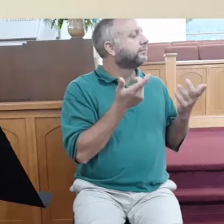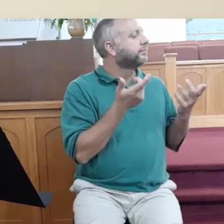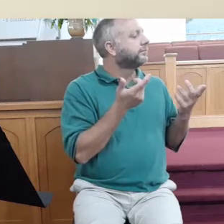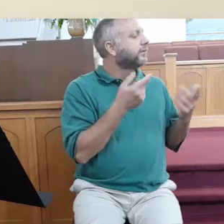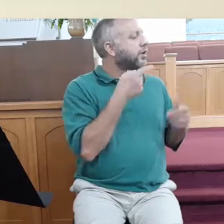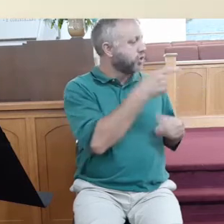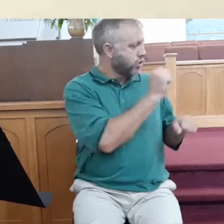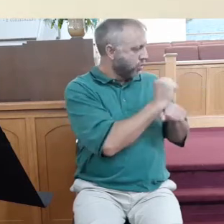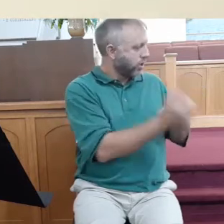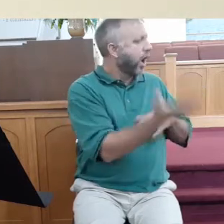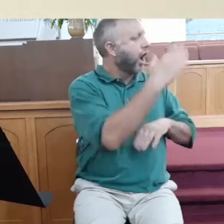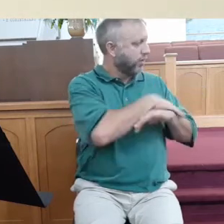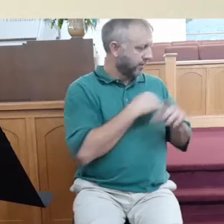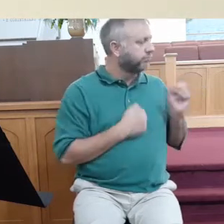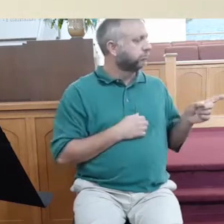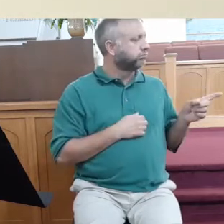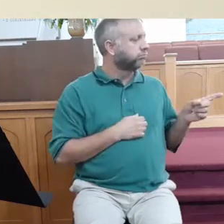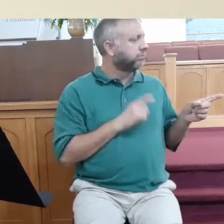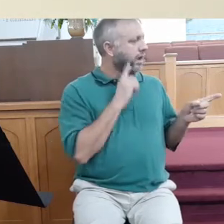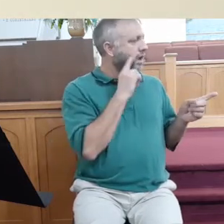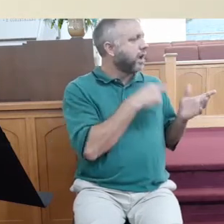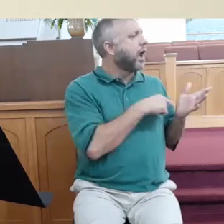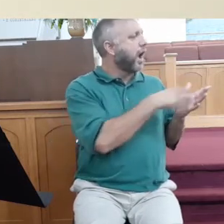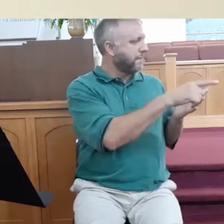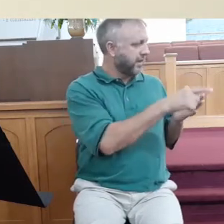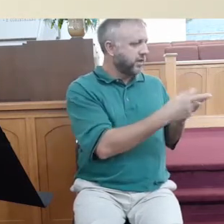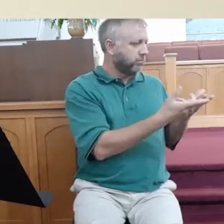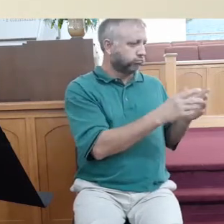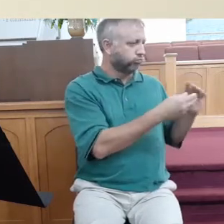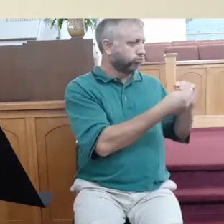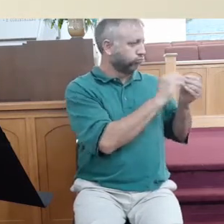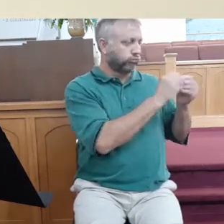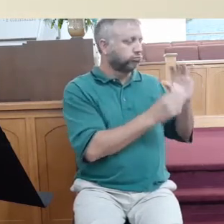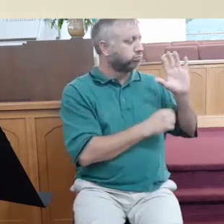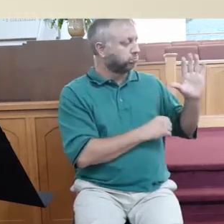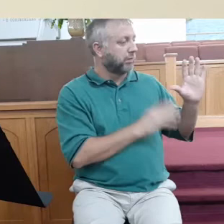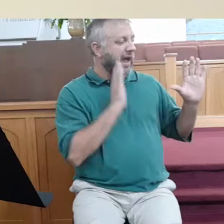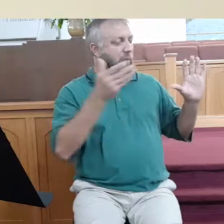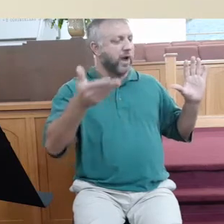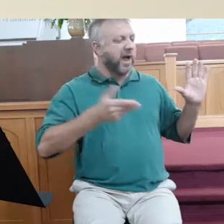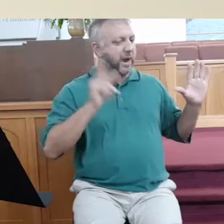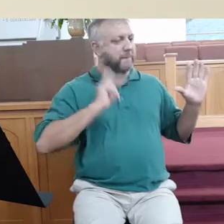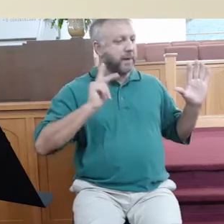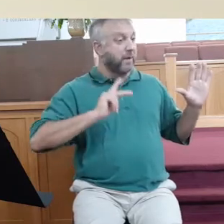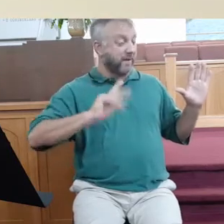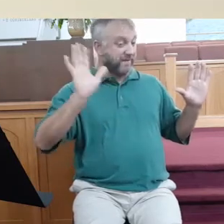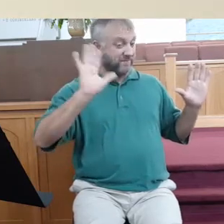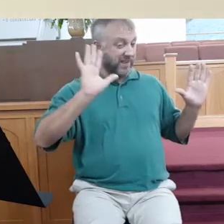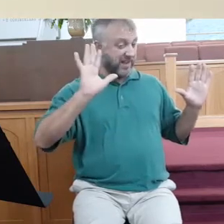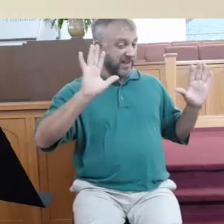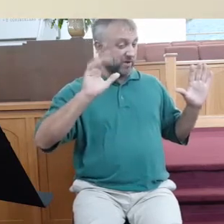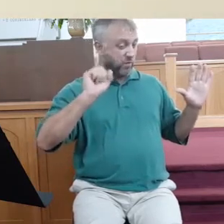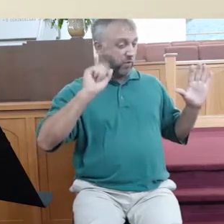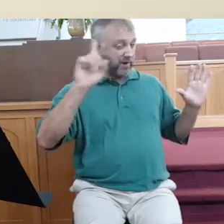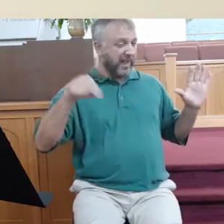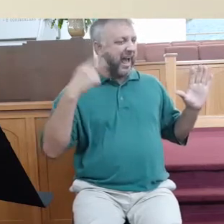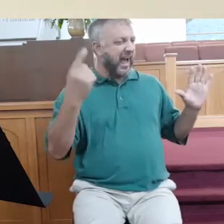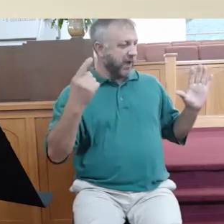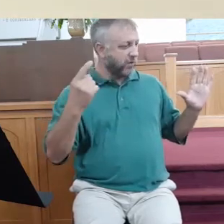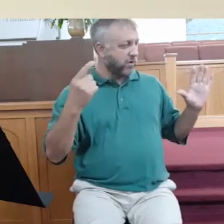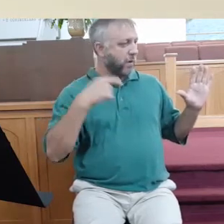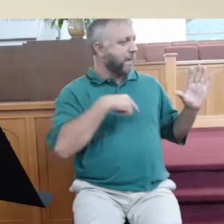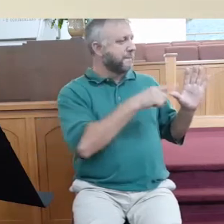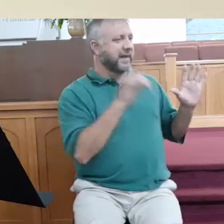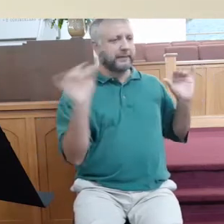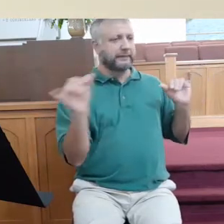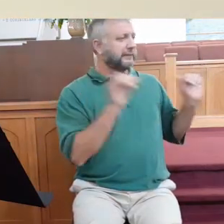I'm going to make you work all day and I'm going to pay you X amount of money, but I'm going to start hiring some people at five and let them work an hour. I'm going to pay them as